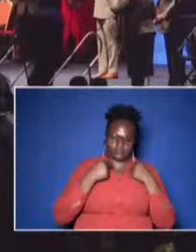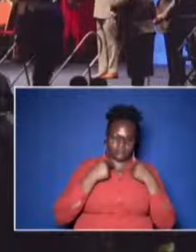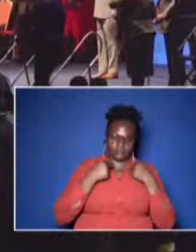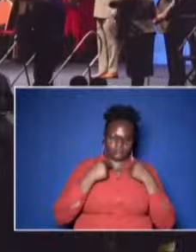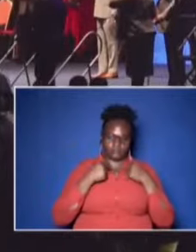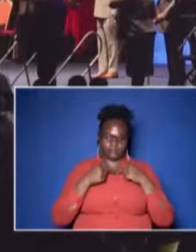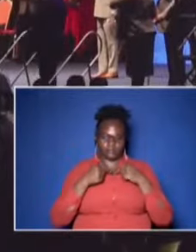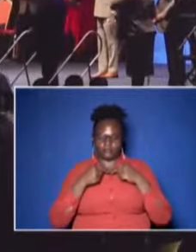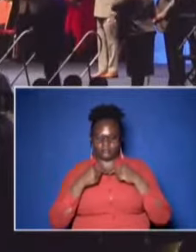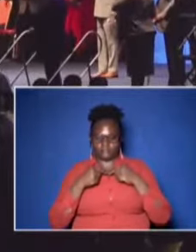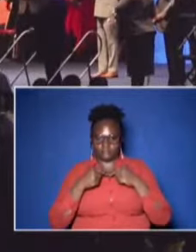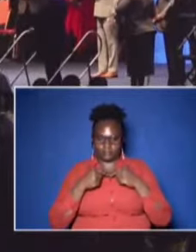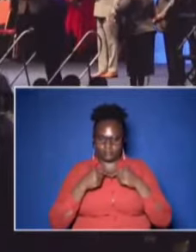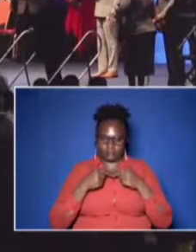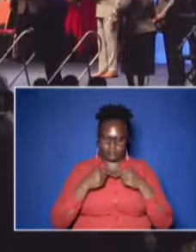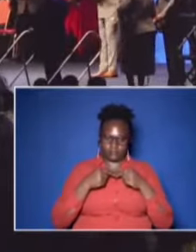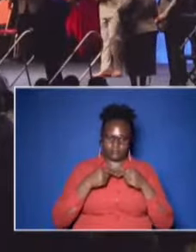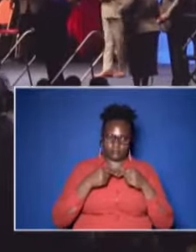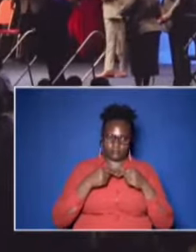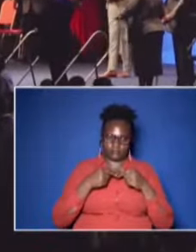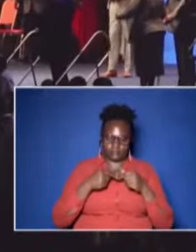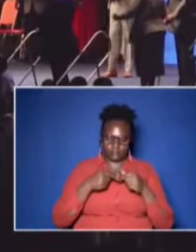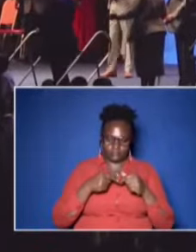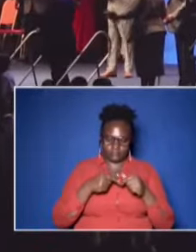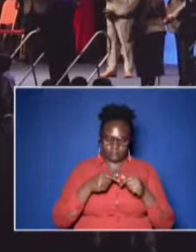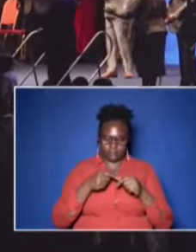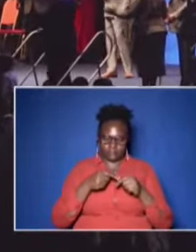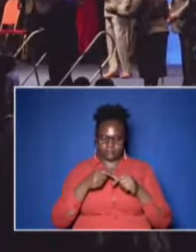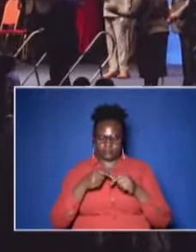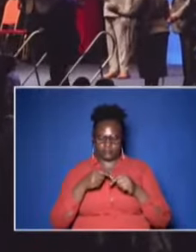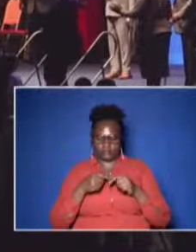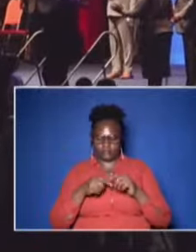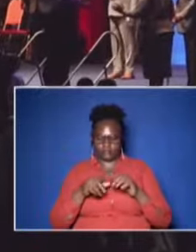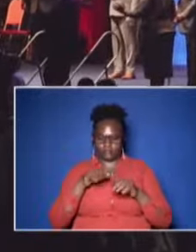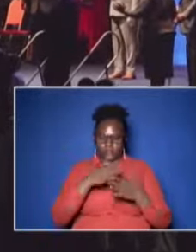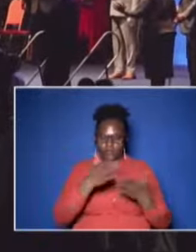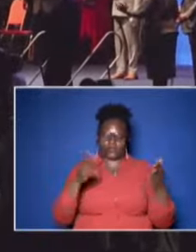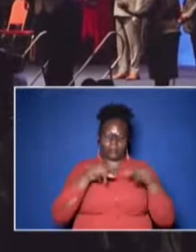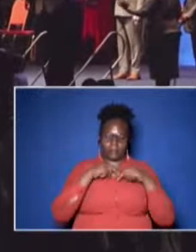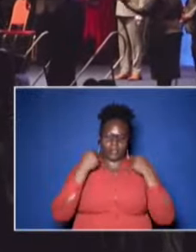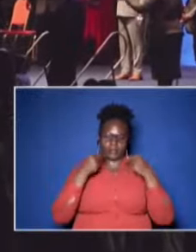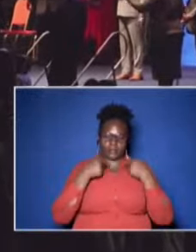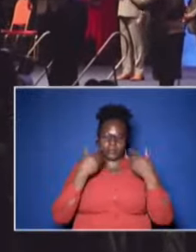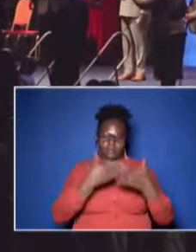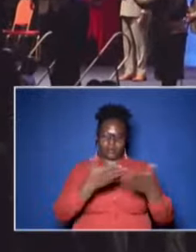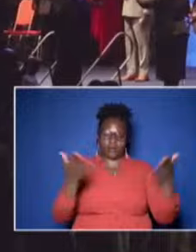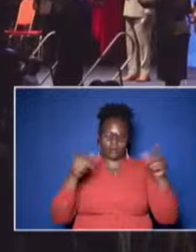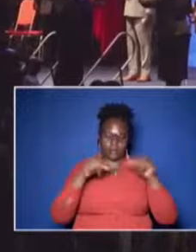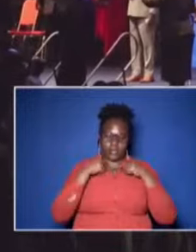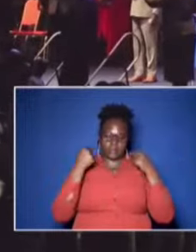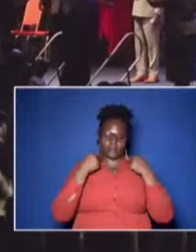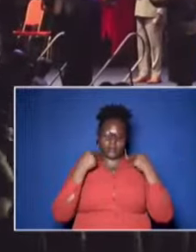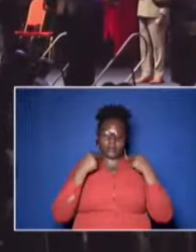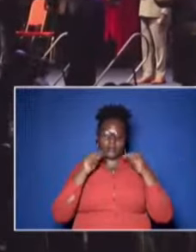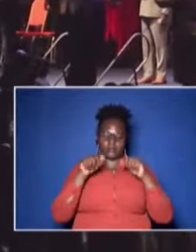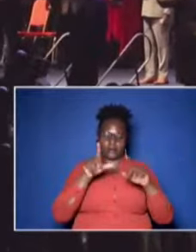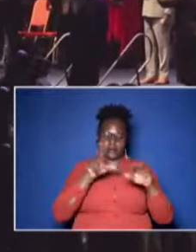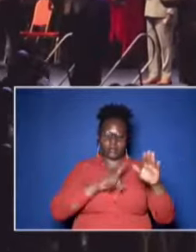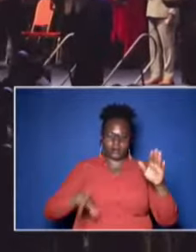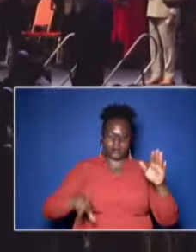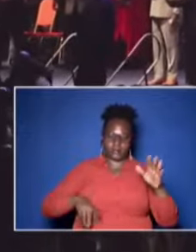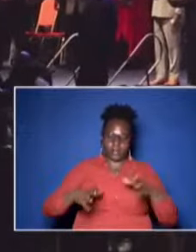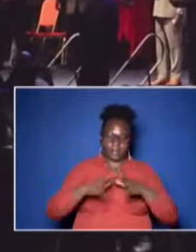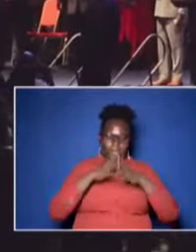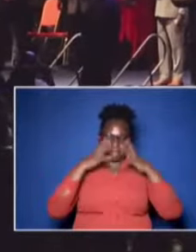sir are you serious sir are you all pastors this must be the